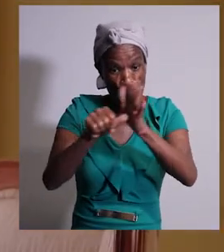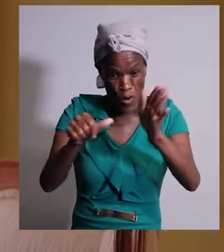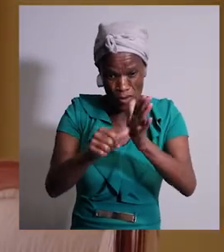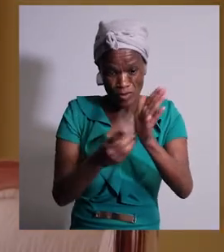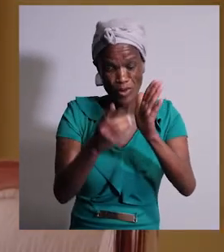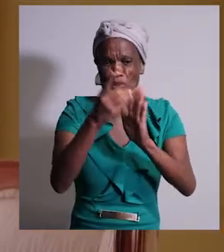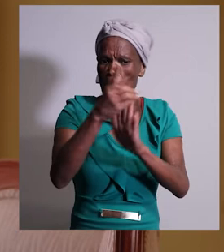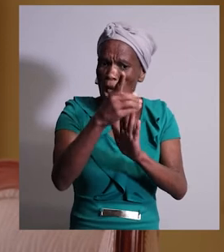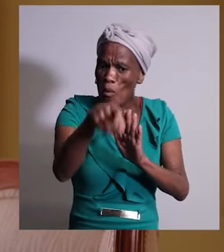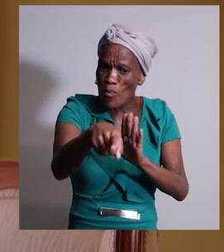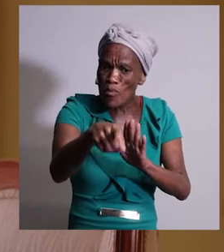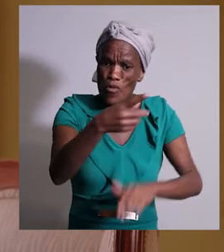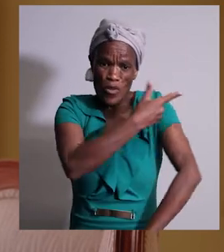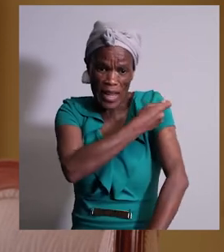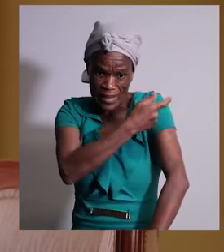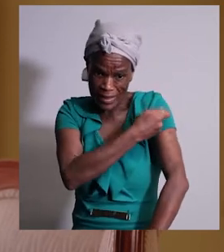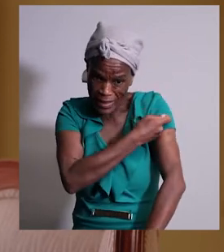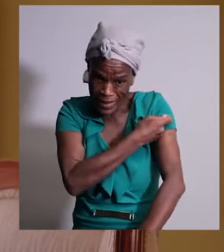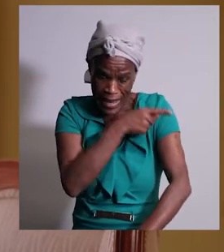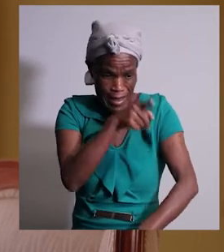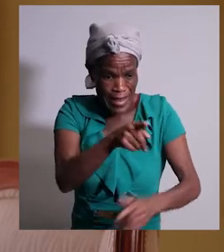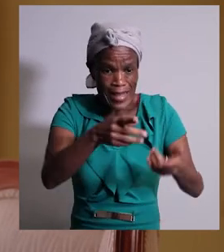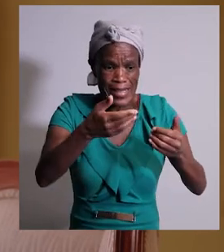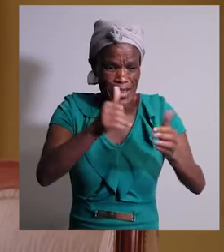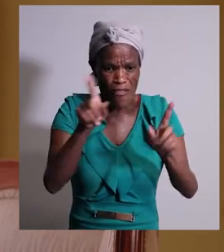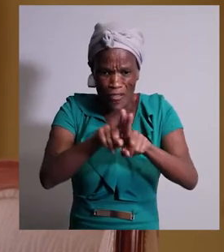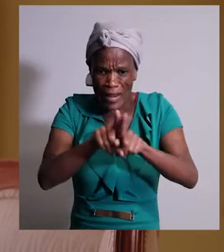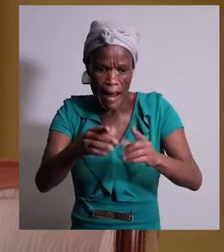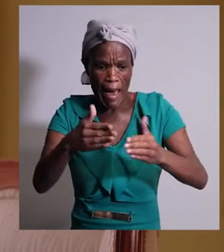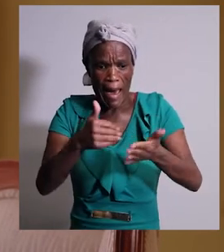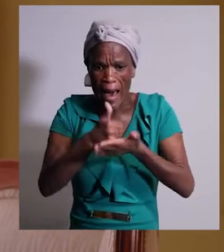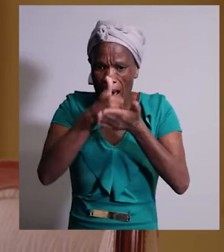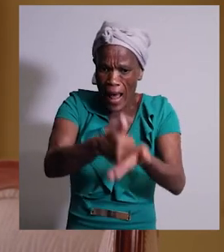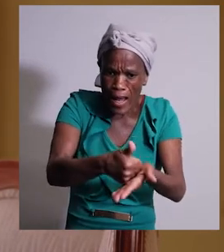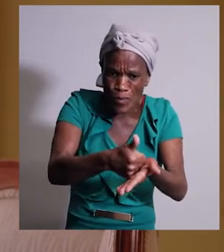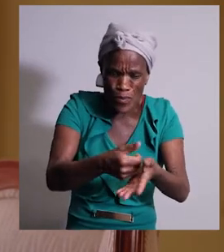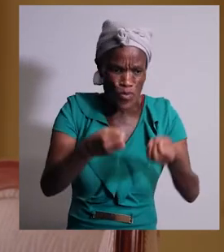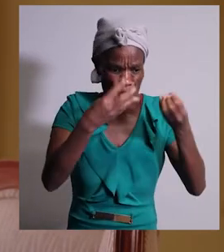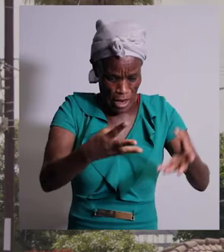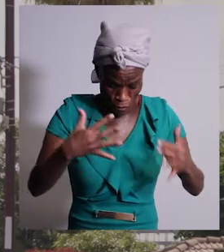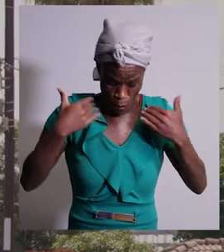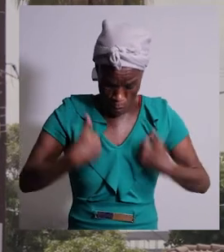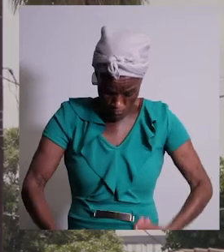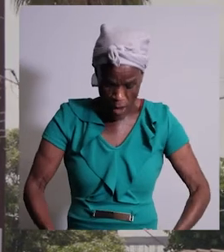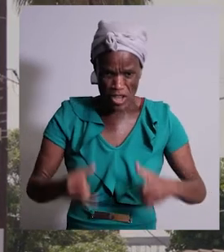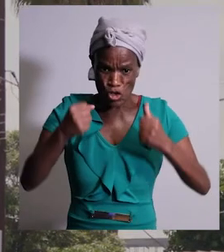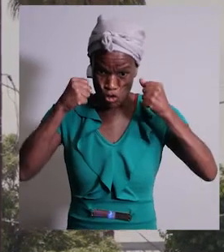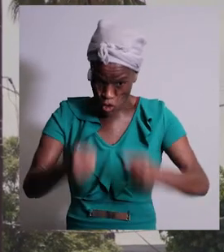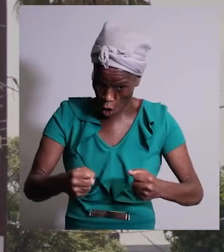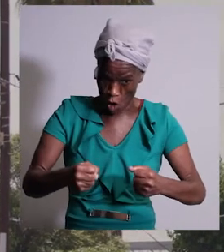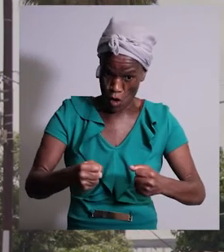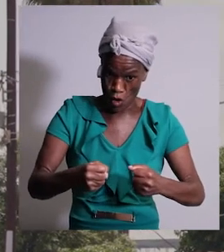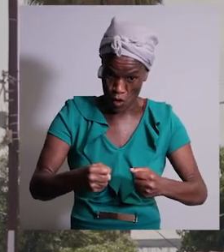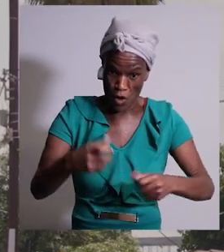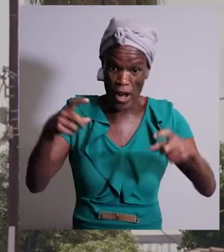It primes the body against the infection by already producing antibodies against the virus. People